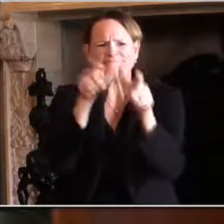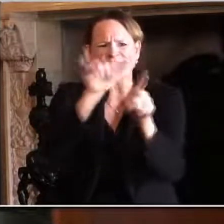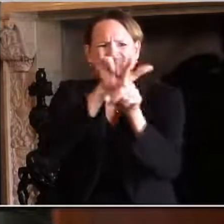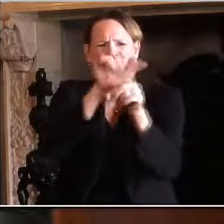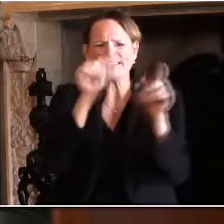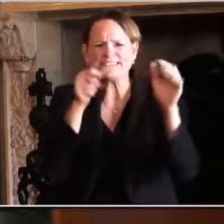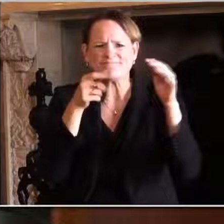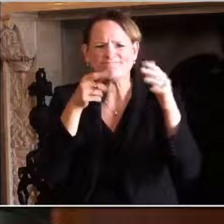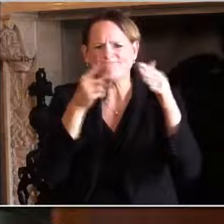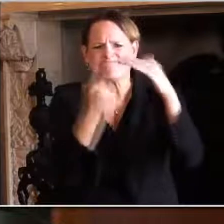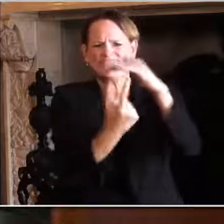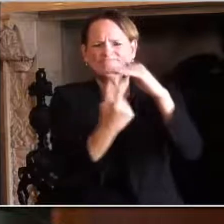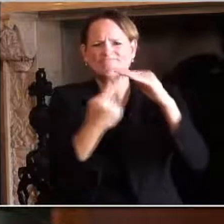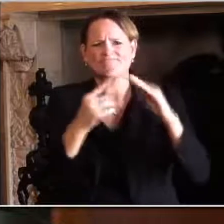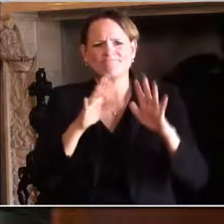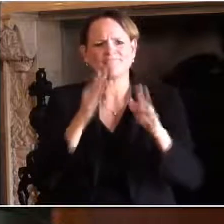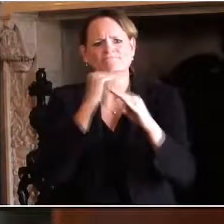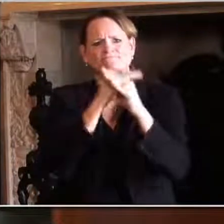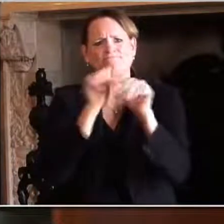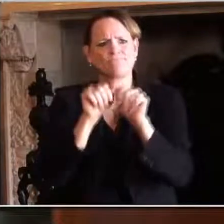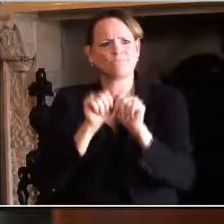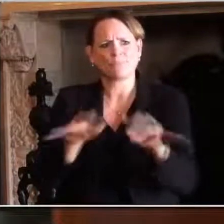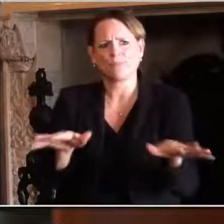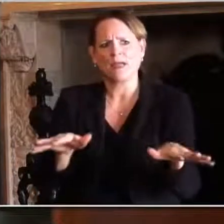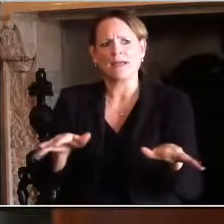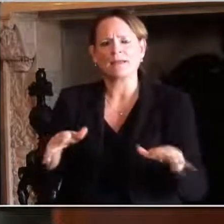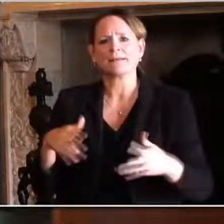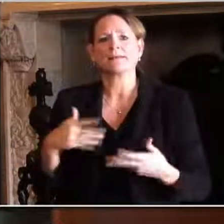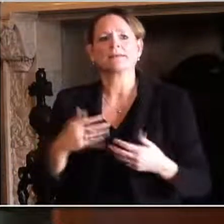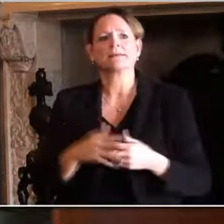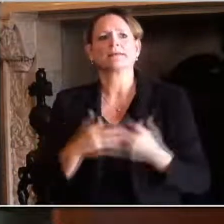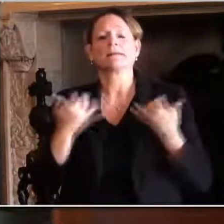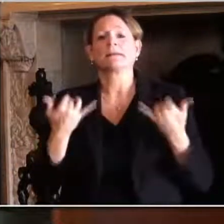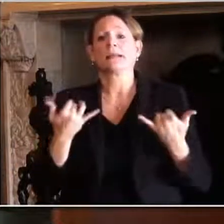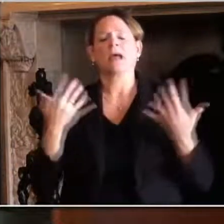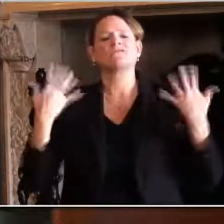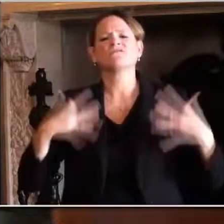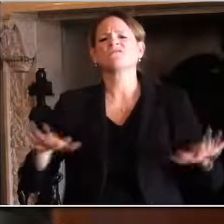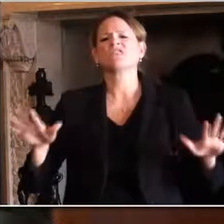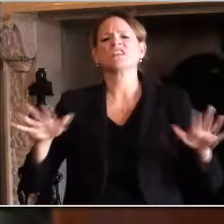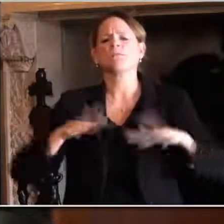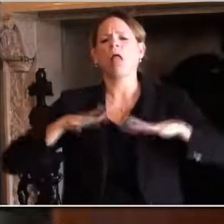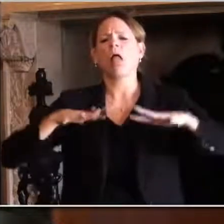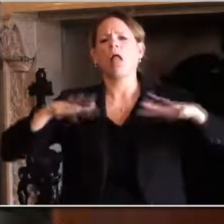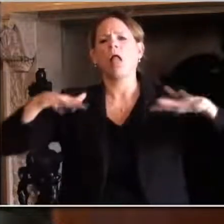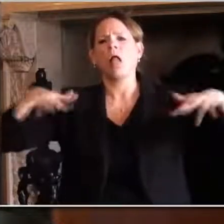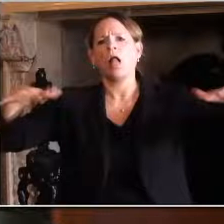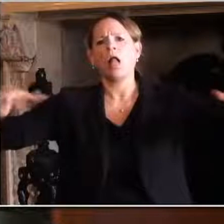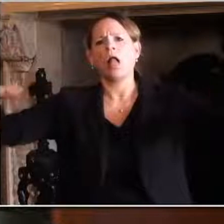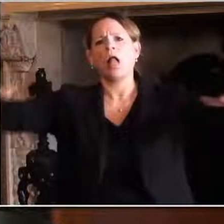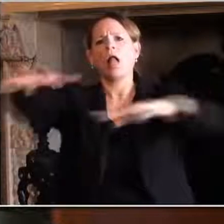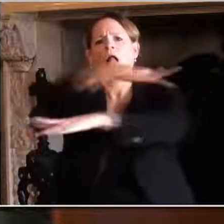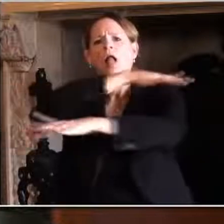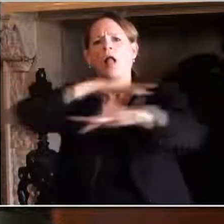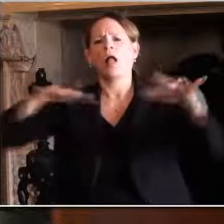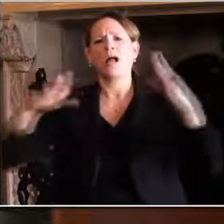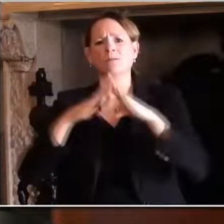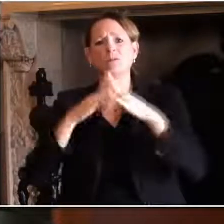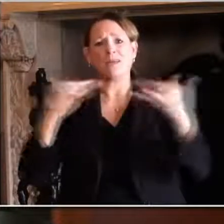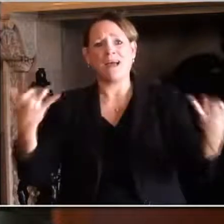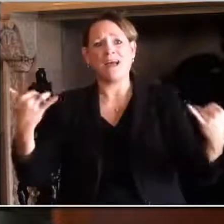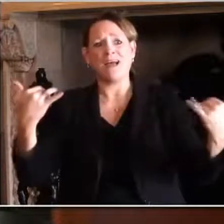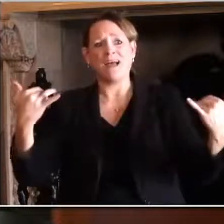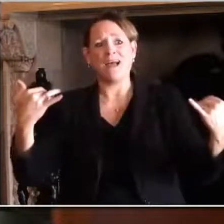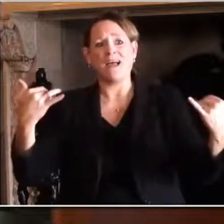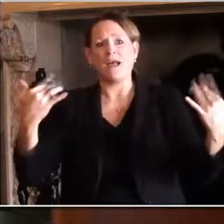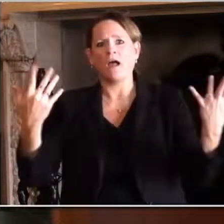community spread like we are right now, it becomes increasingly difficult to find the root of the